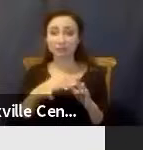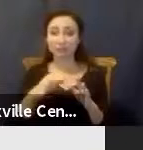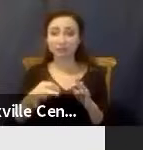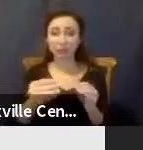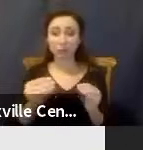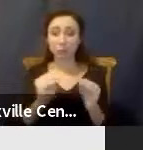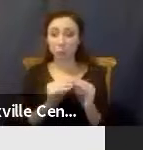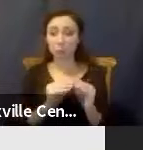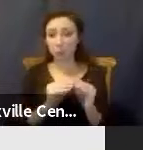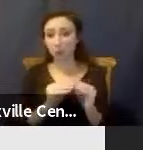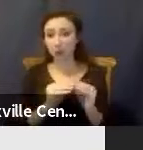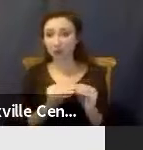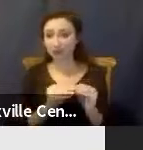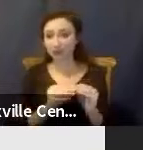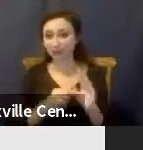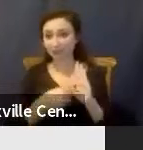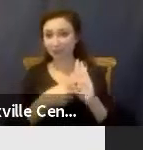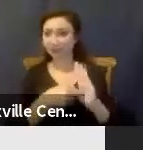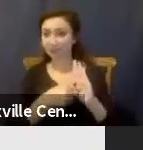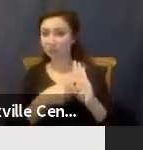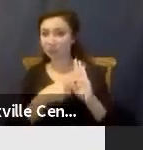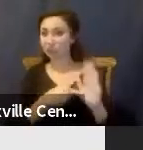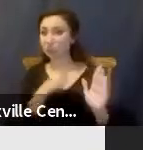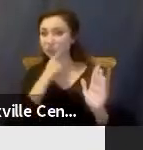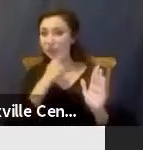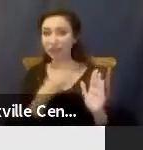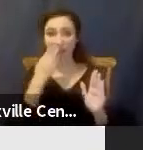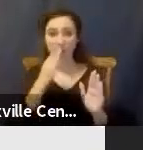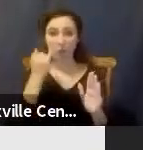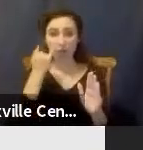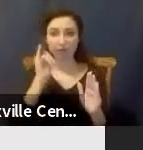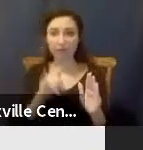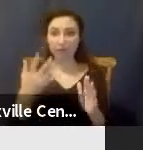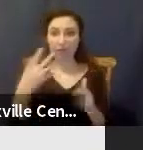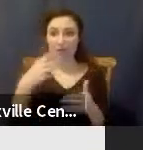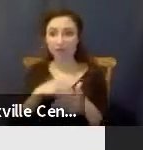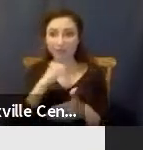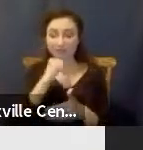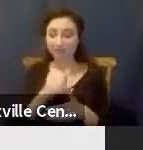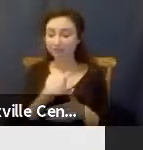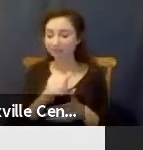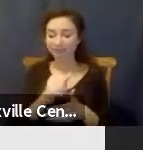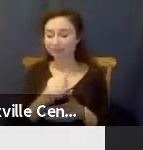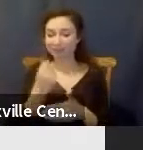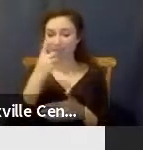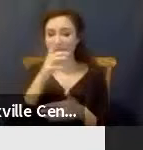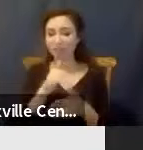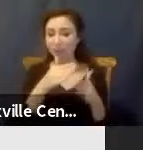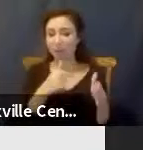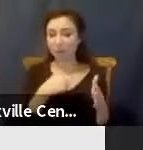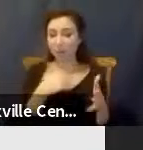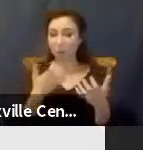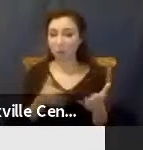But I don't know if those are included in that. I didn't take it that way, but I wanted to ask.